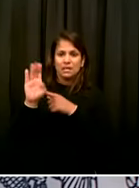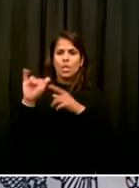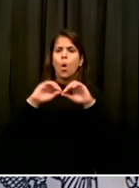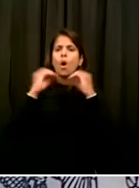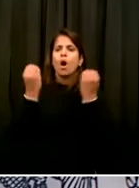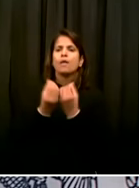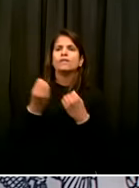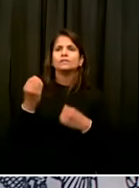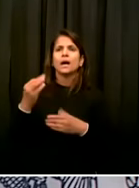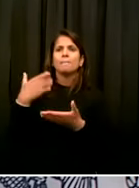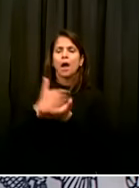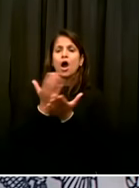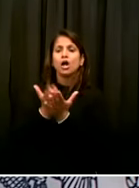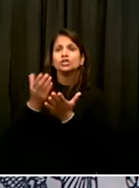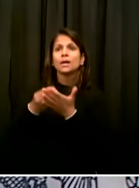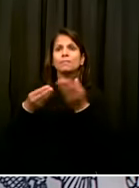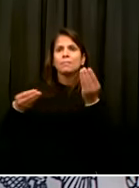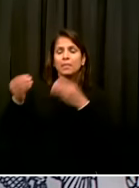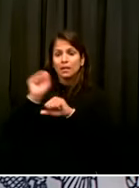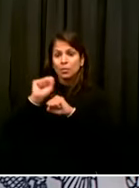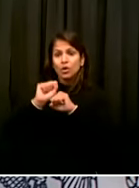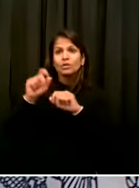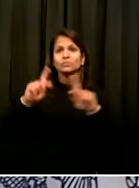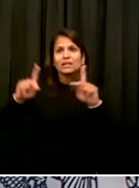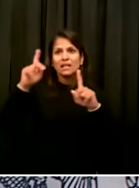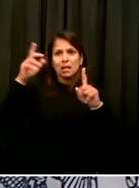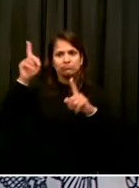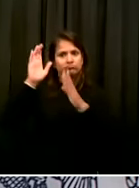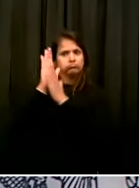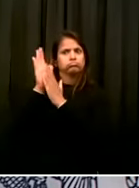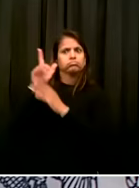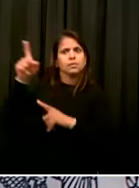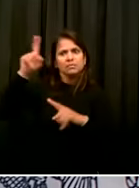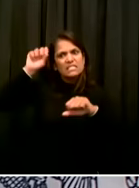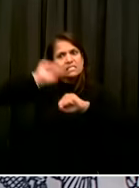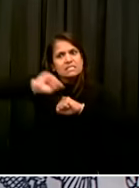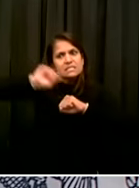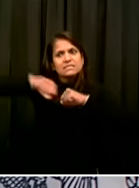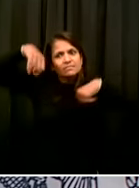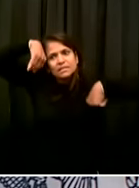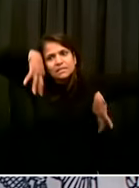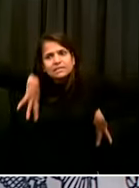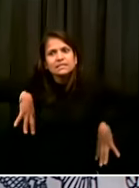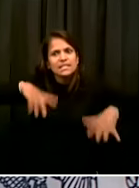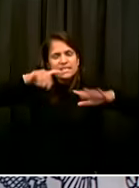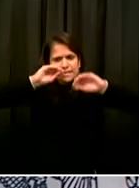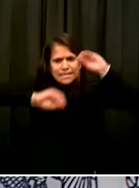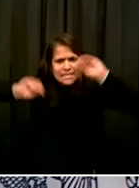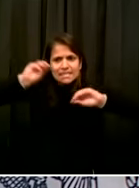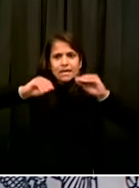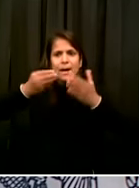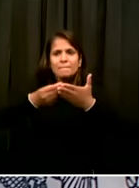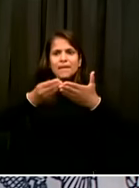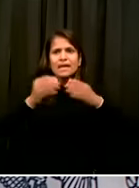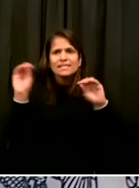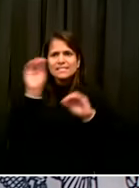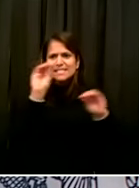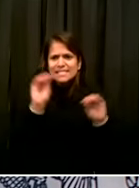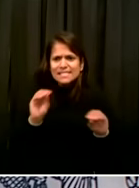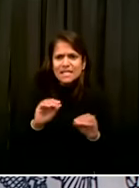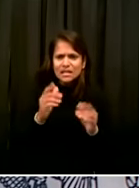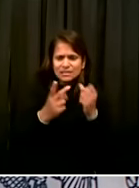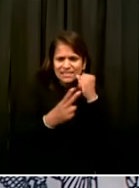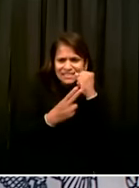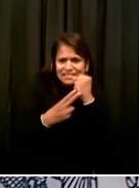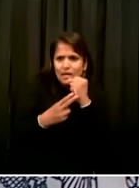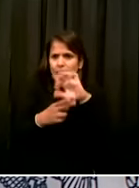have both really revolutionized the work of OMB. I find it to be a very agile, thoughtful, modern